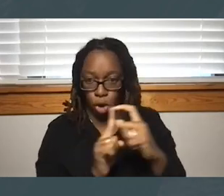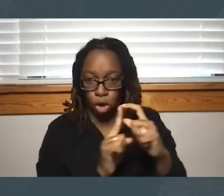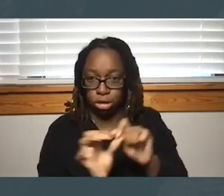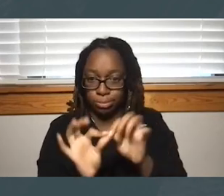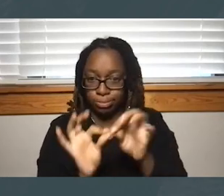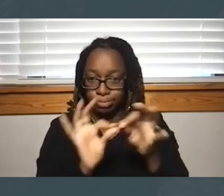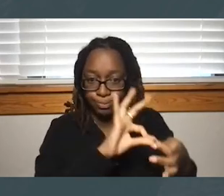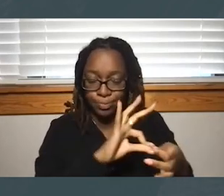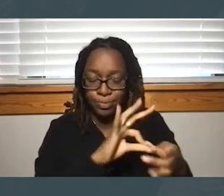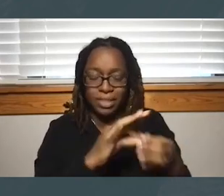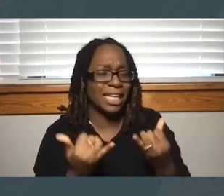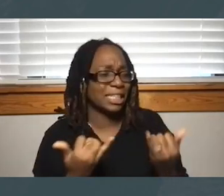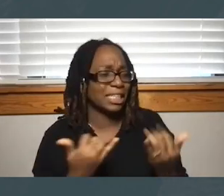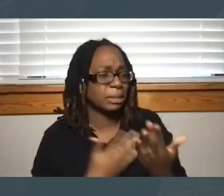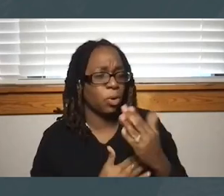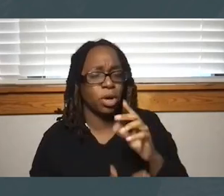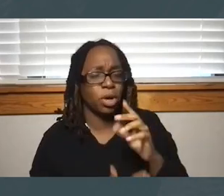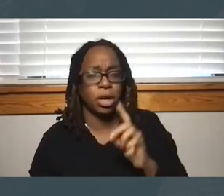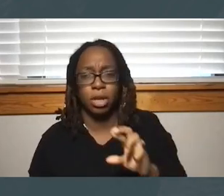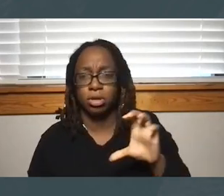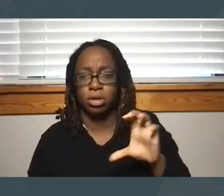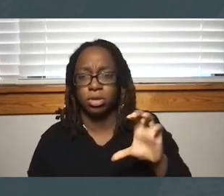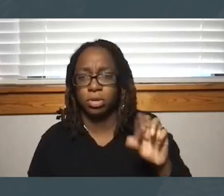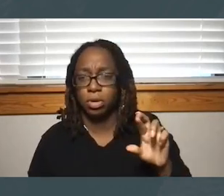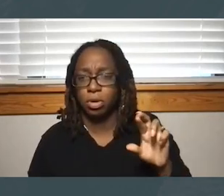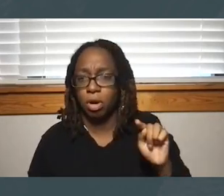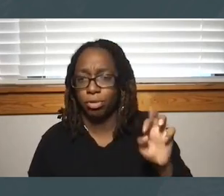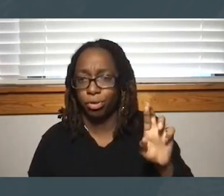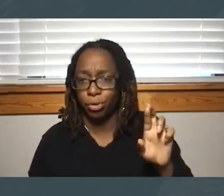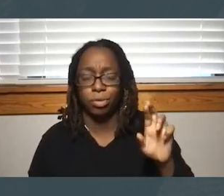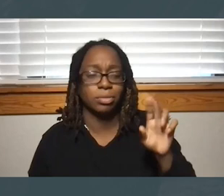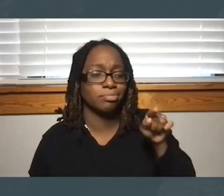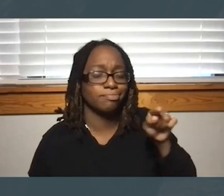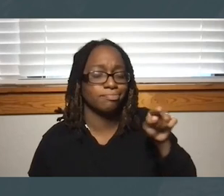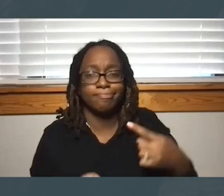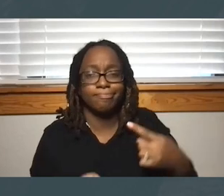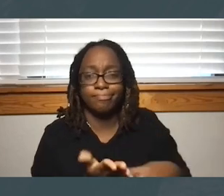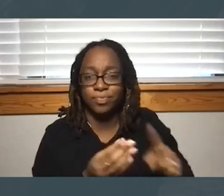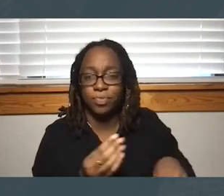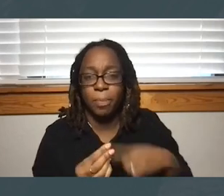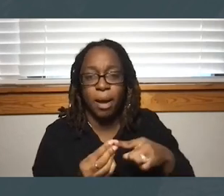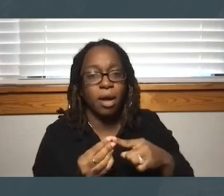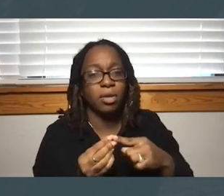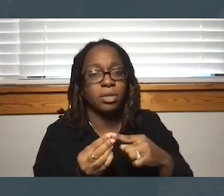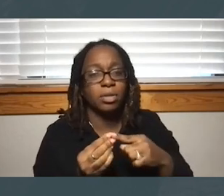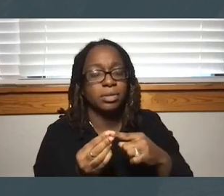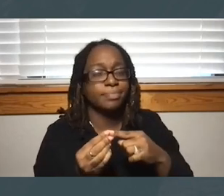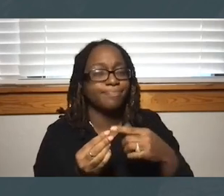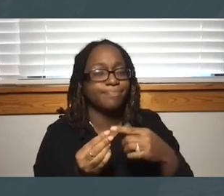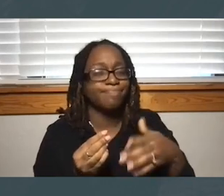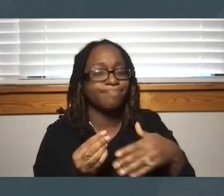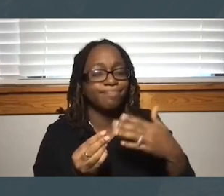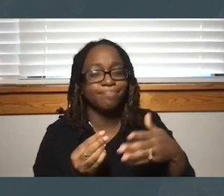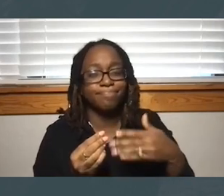Dr. Carter, I believe, spoke about how, you know, like the challenge of trying to,